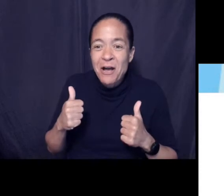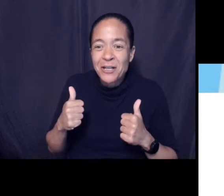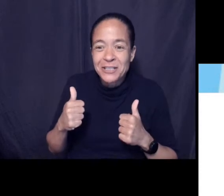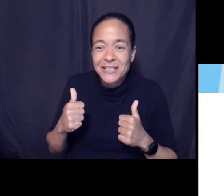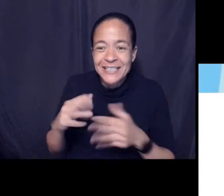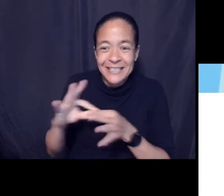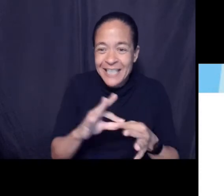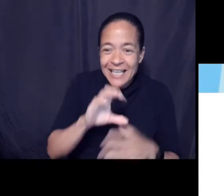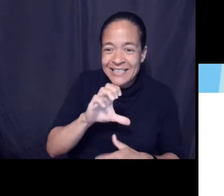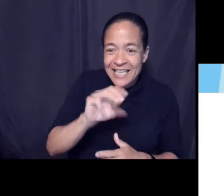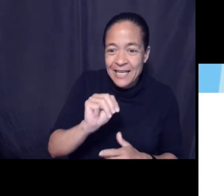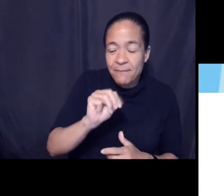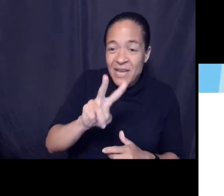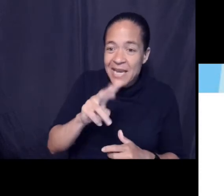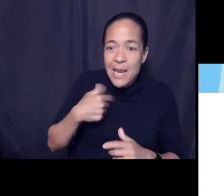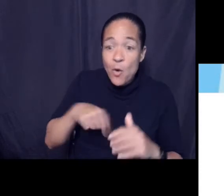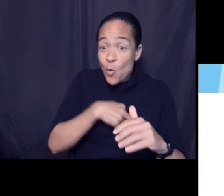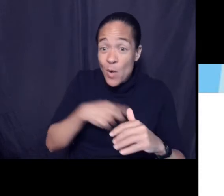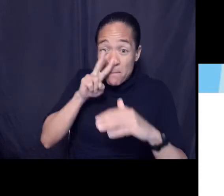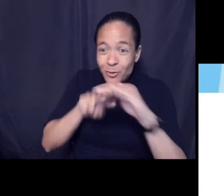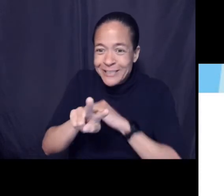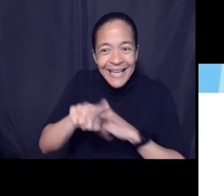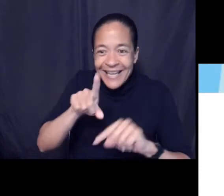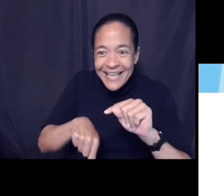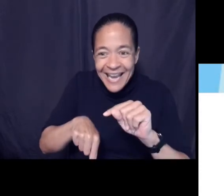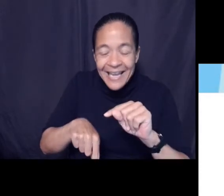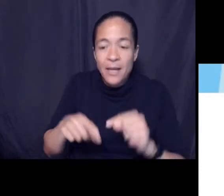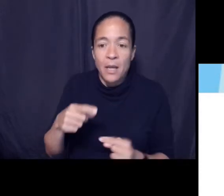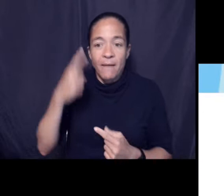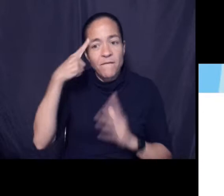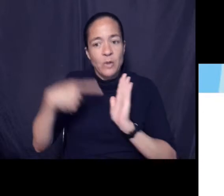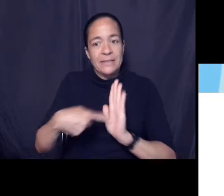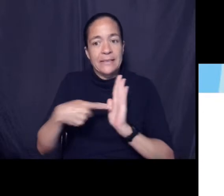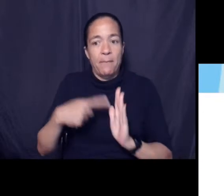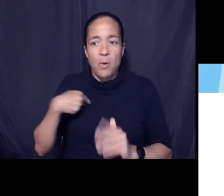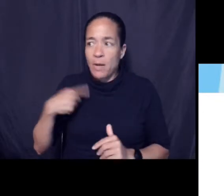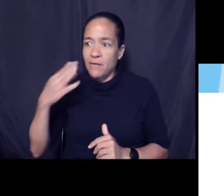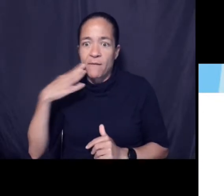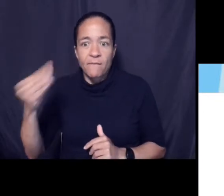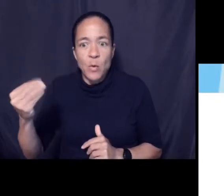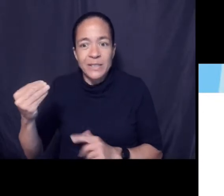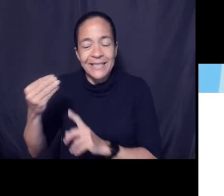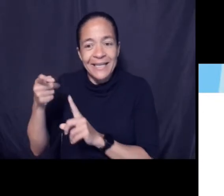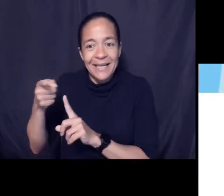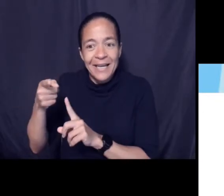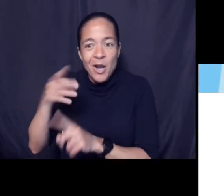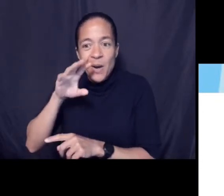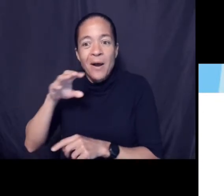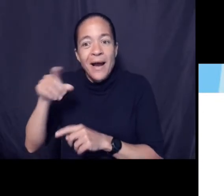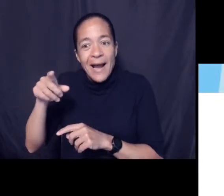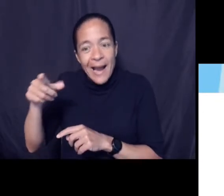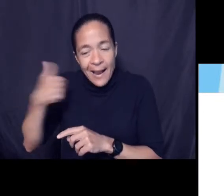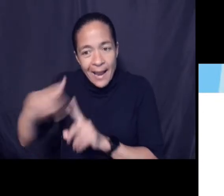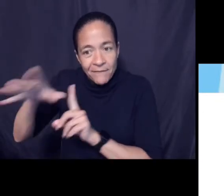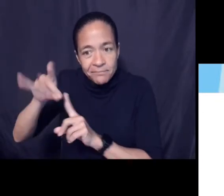CCMV infection is not really predictable. For example, I recently saw a 14-year-old patient with congenital CMV